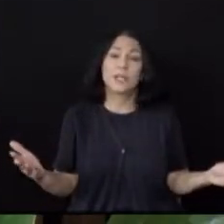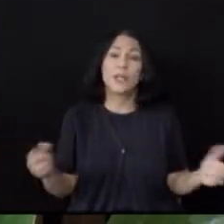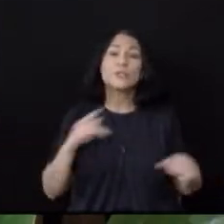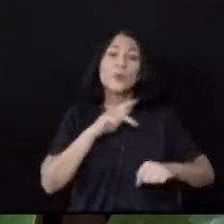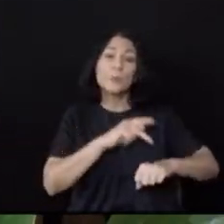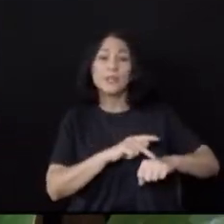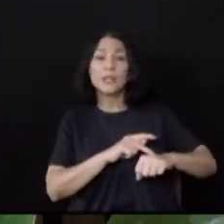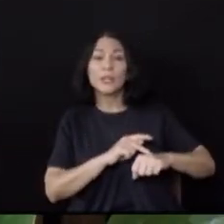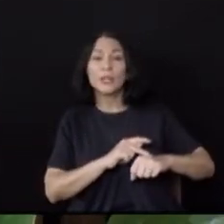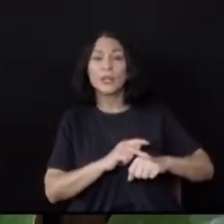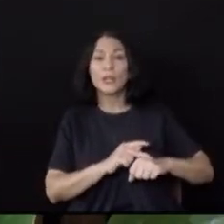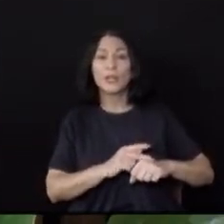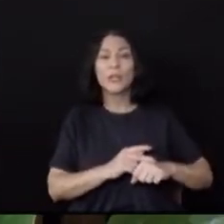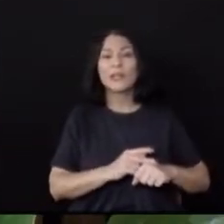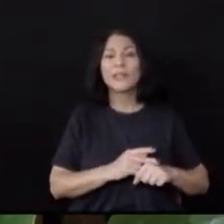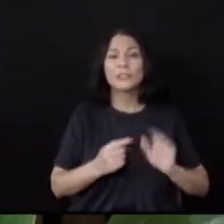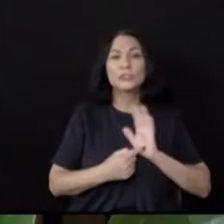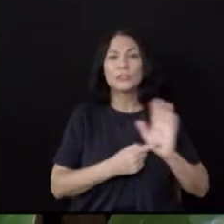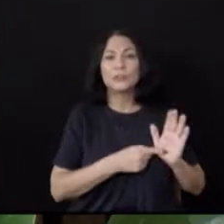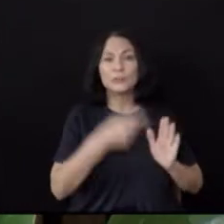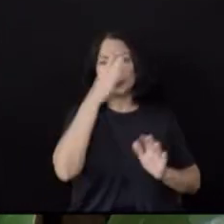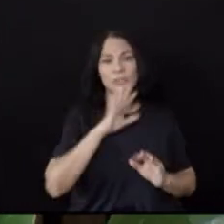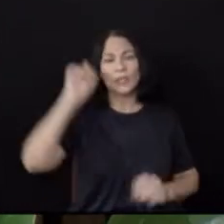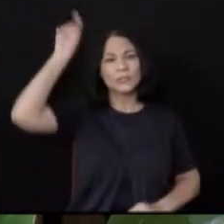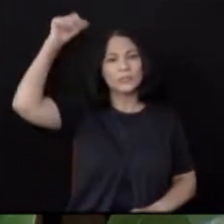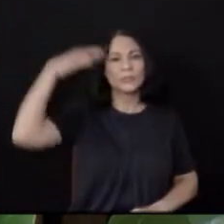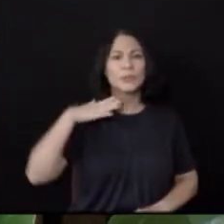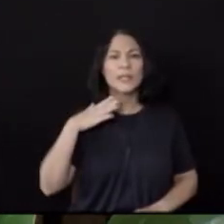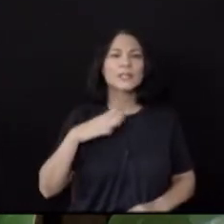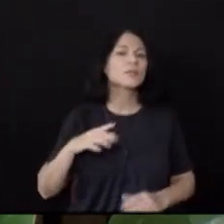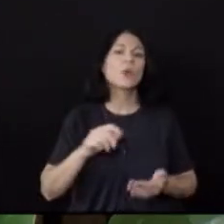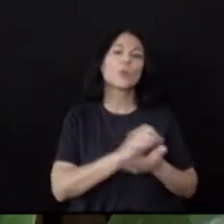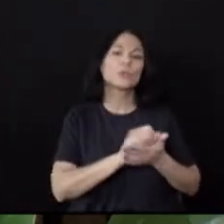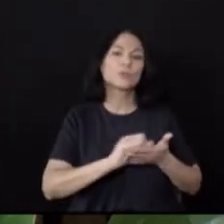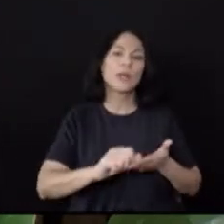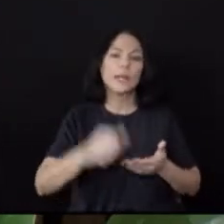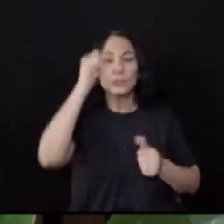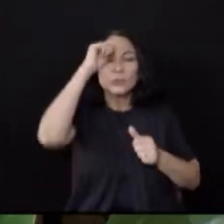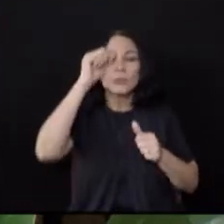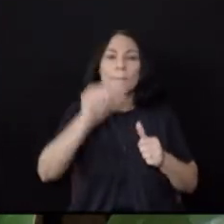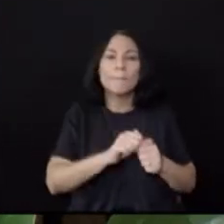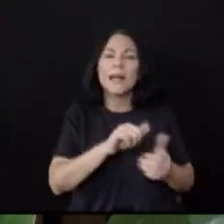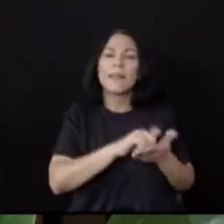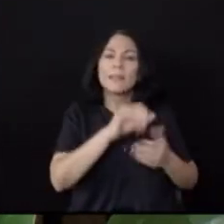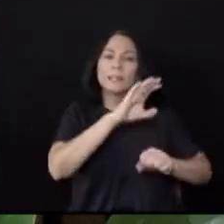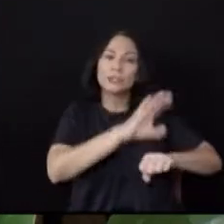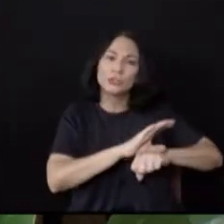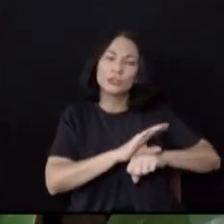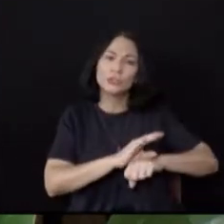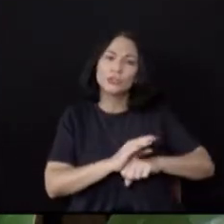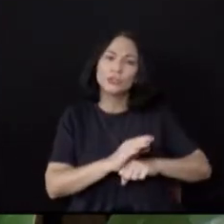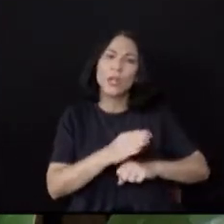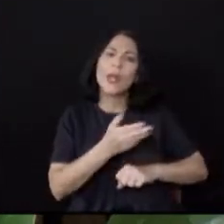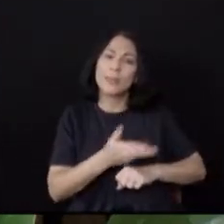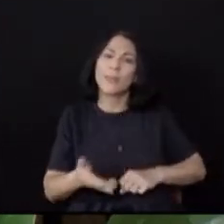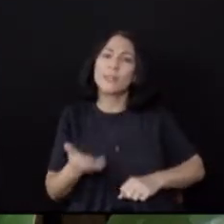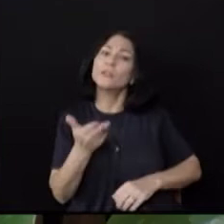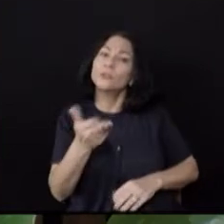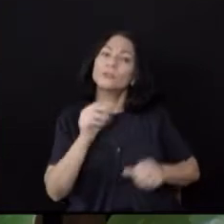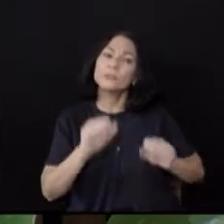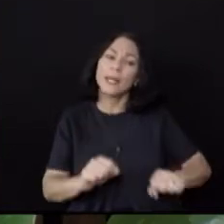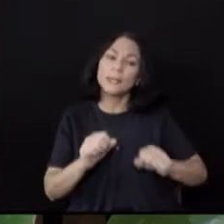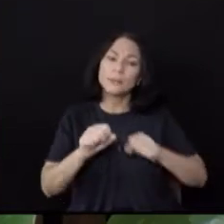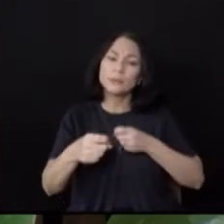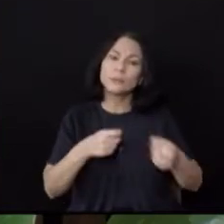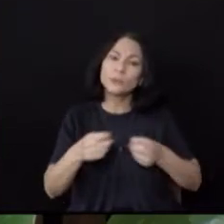God's grace, wrote to remind that first century church of what they could control by the power of the